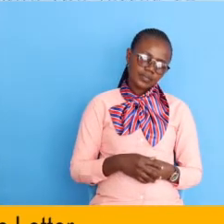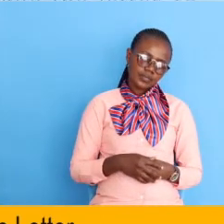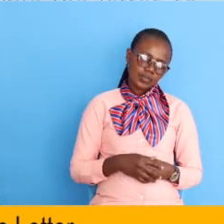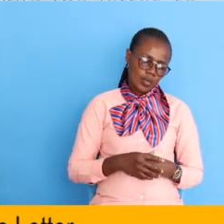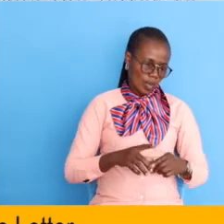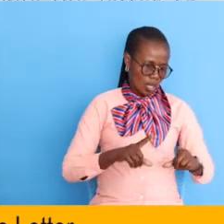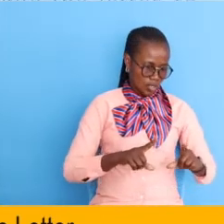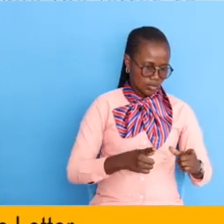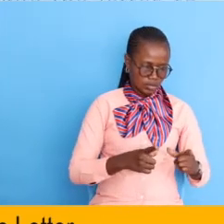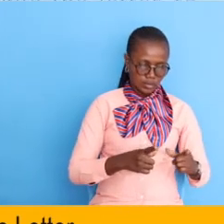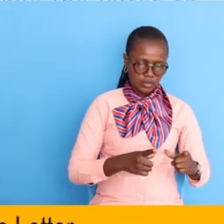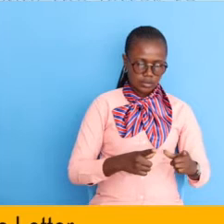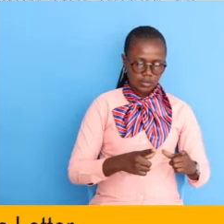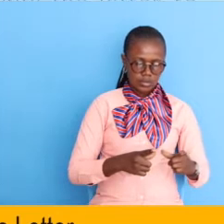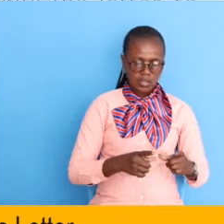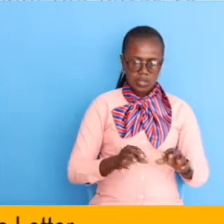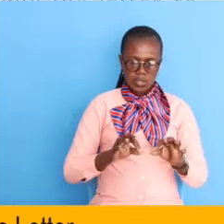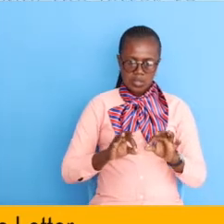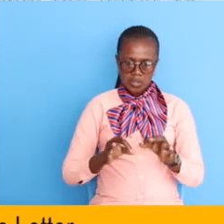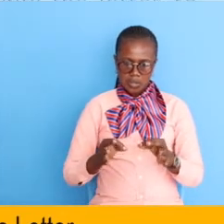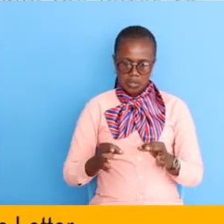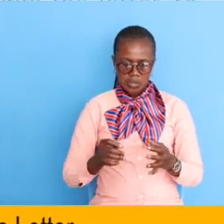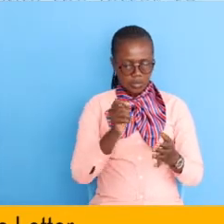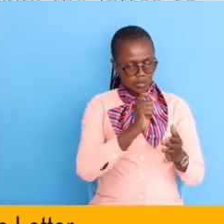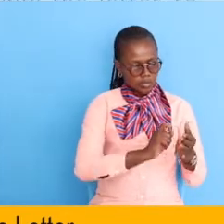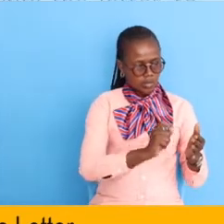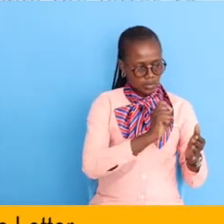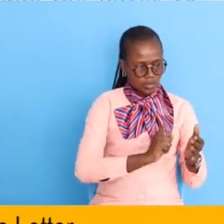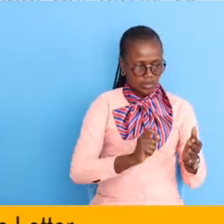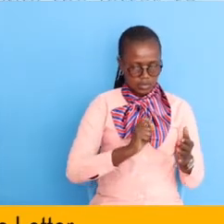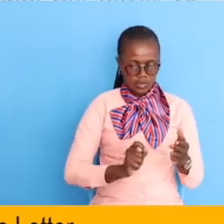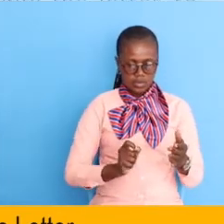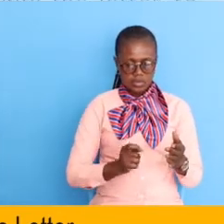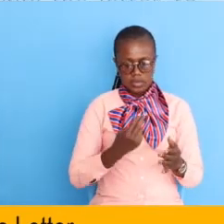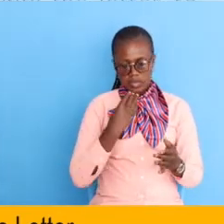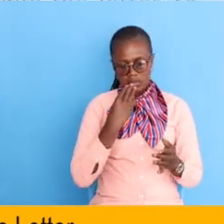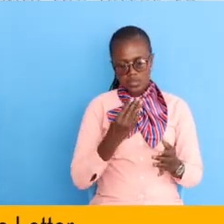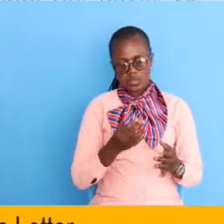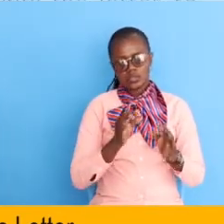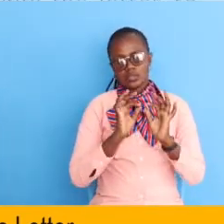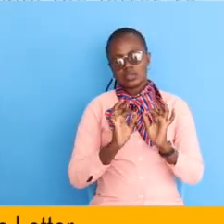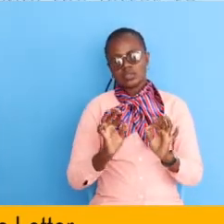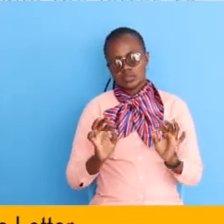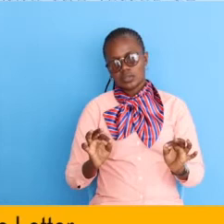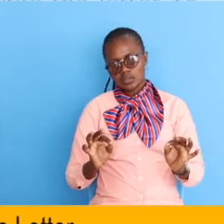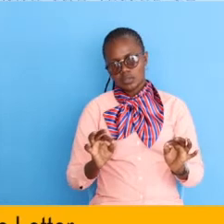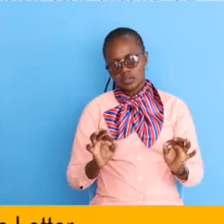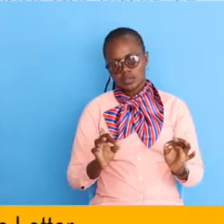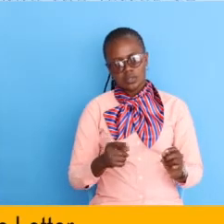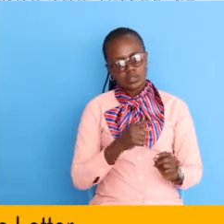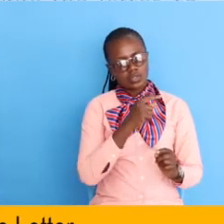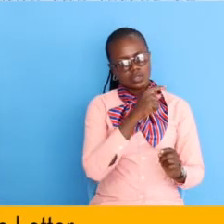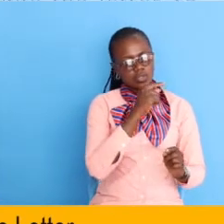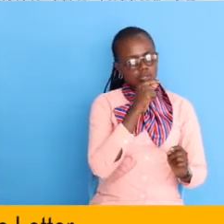But the important thing is, how can you extract the possible information that you could fit in